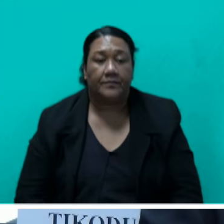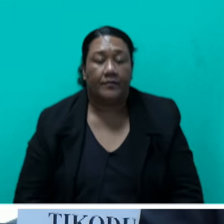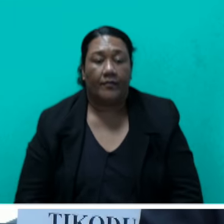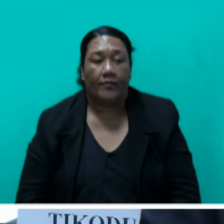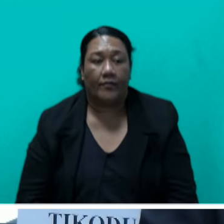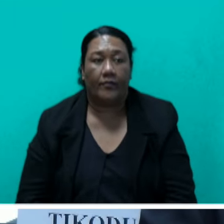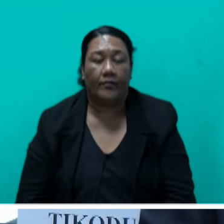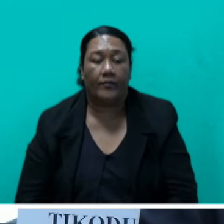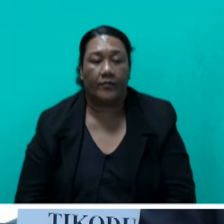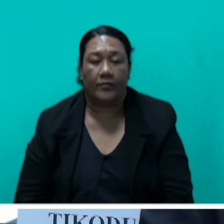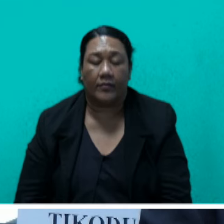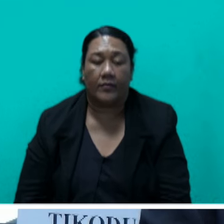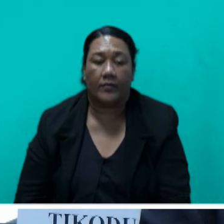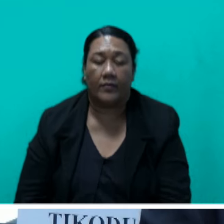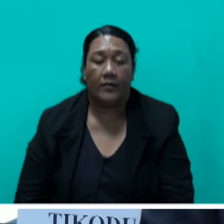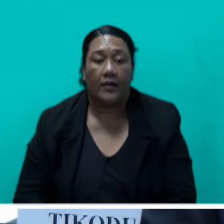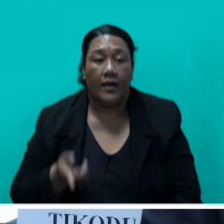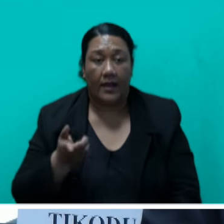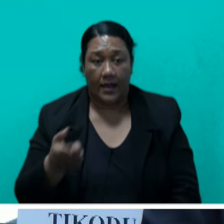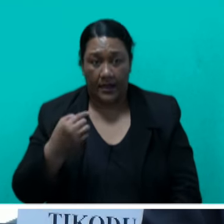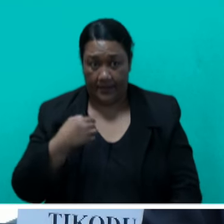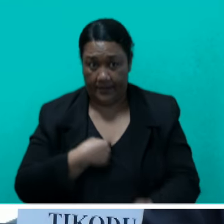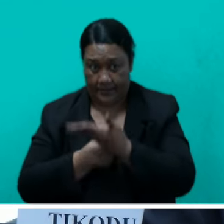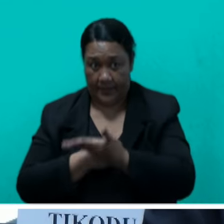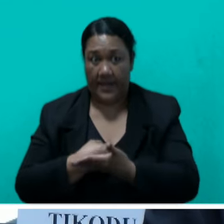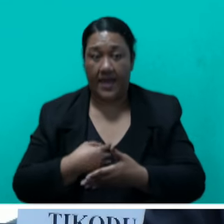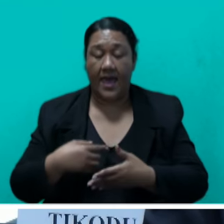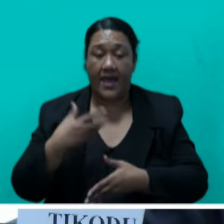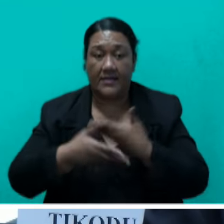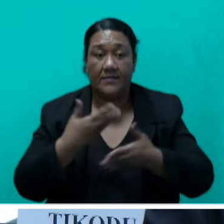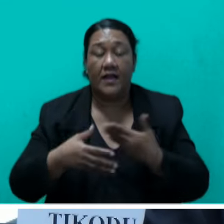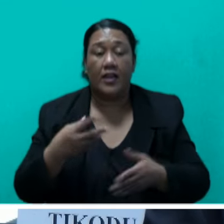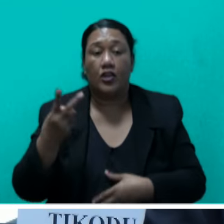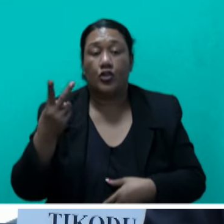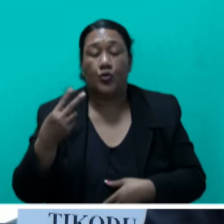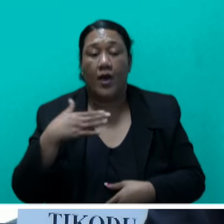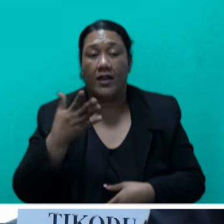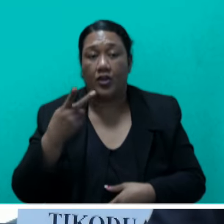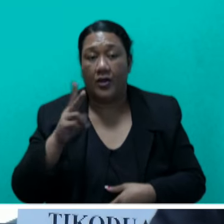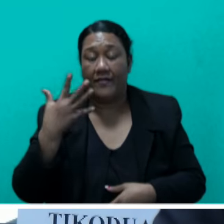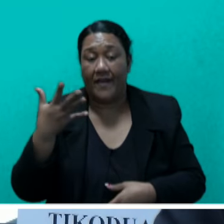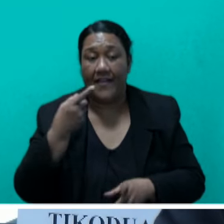Let me explain on the breakdown. Lotoka mill has 225 kilometers,